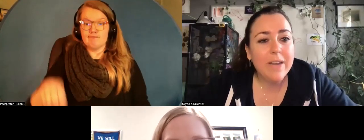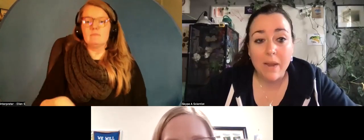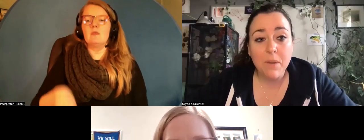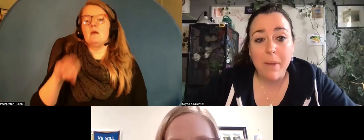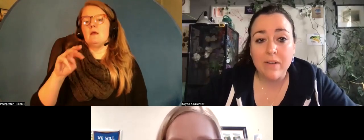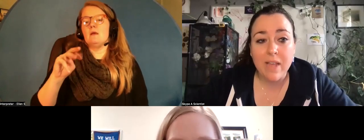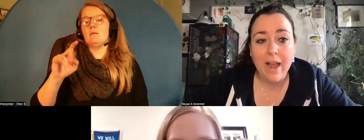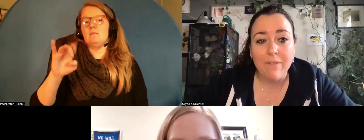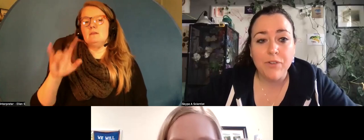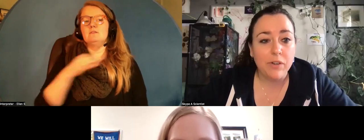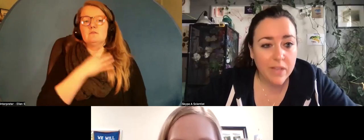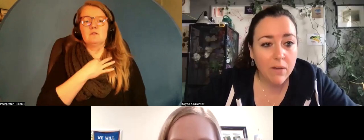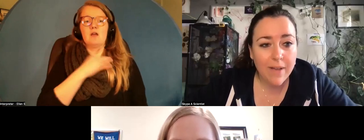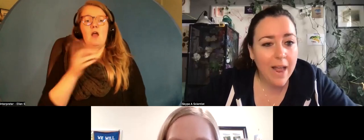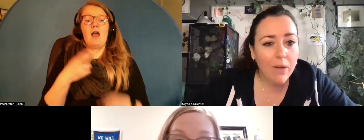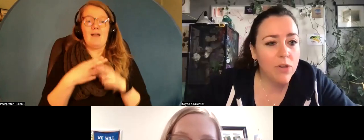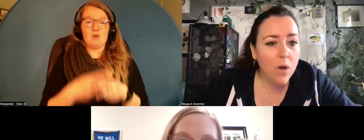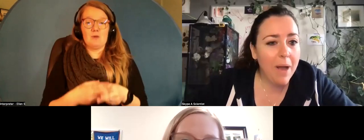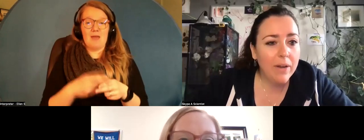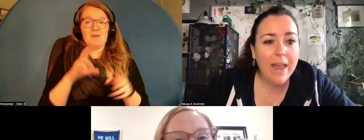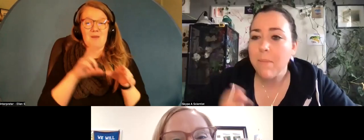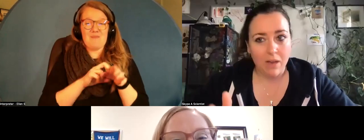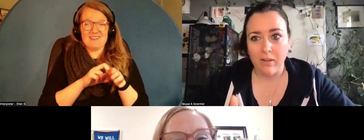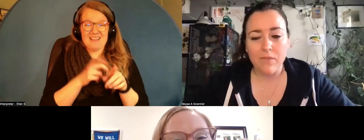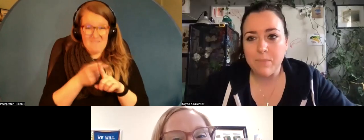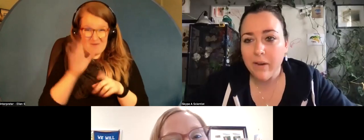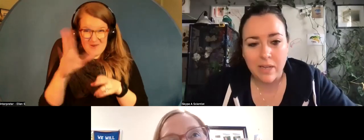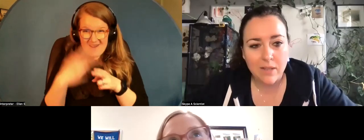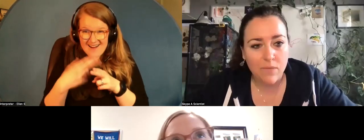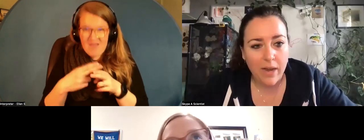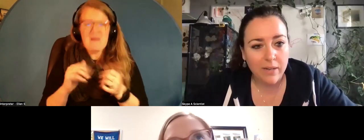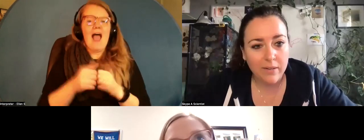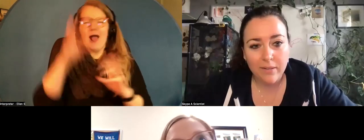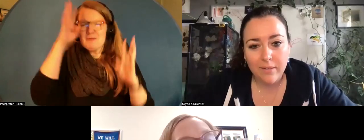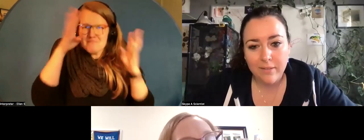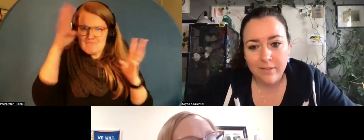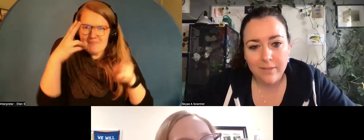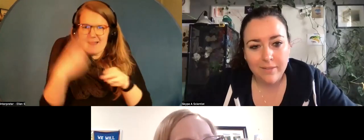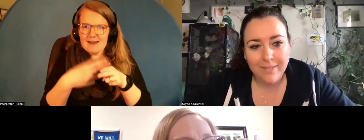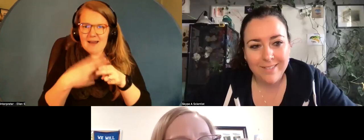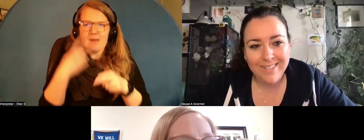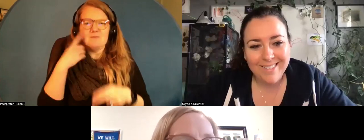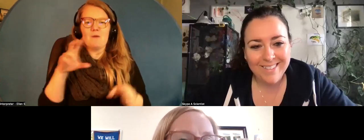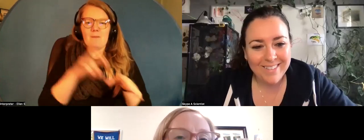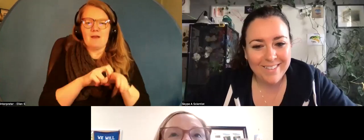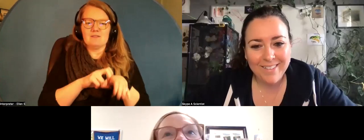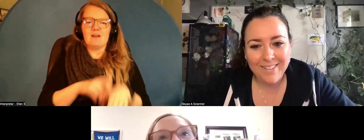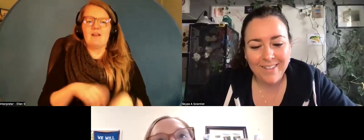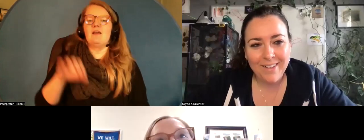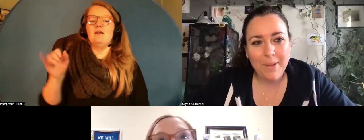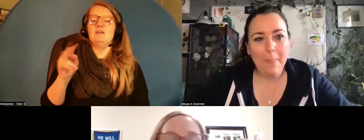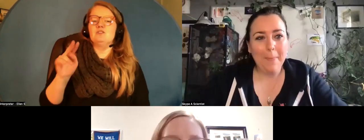have you ever named a parasite after yourself? And how do you go about naming all of these parasites that you find? That's a cool